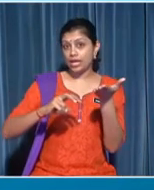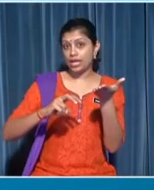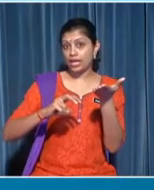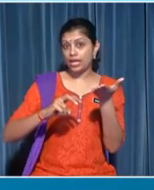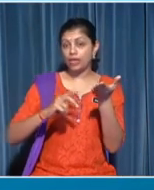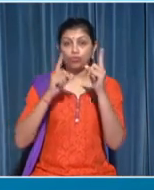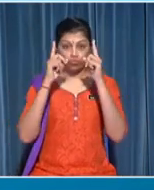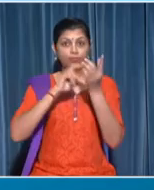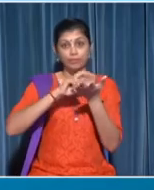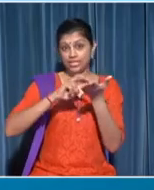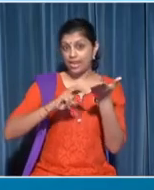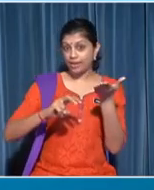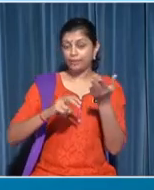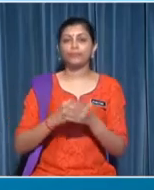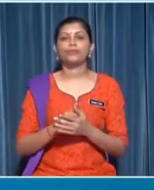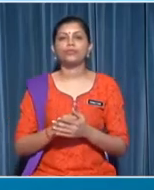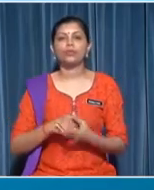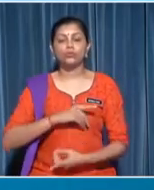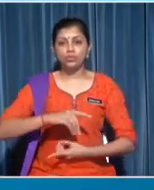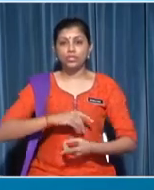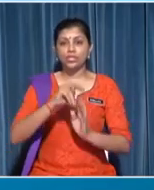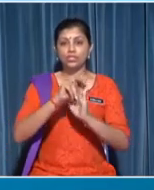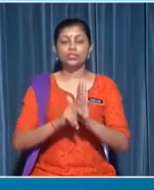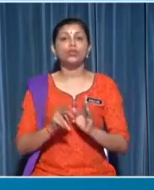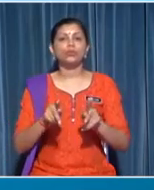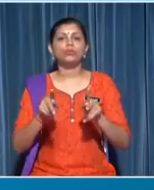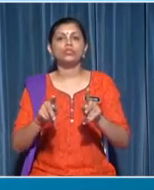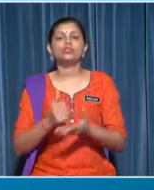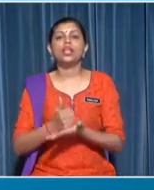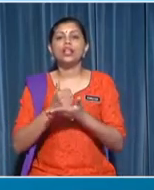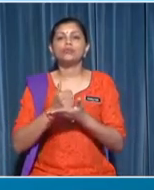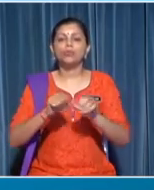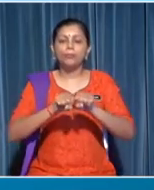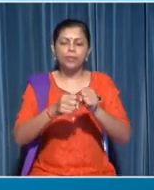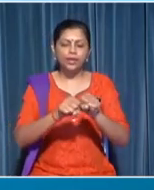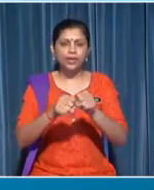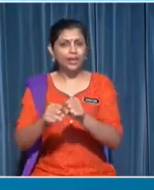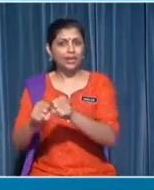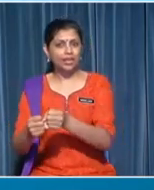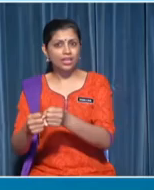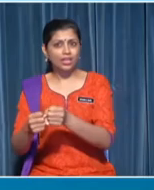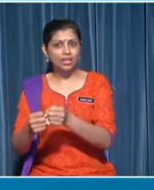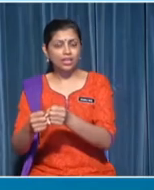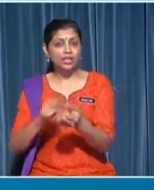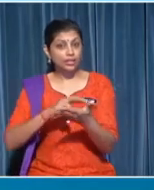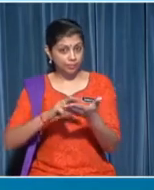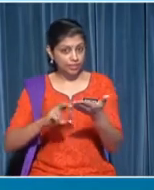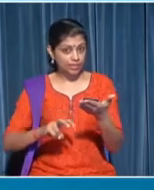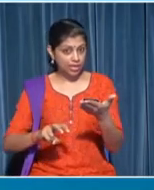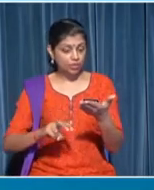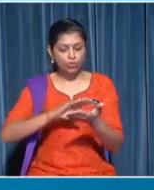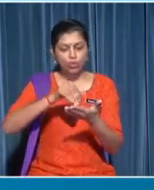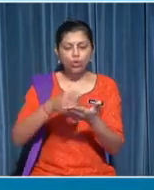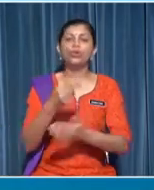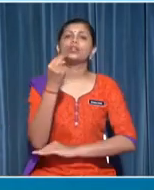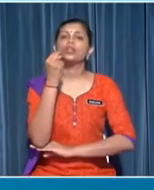The digestion process helps to break down the pizza so that all of its nutrients can